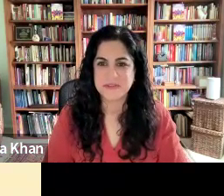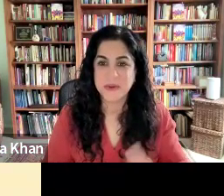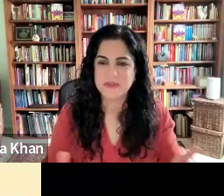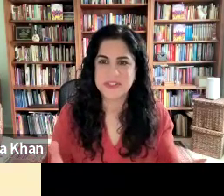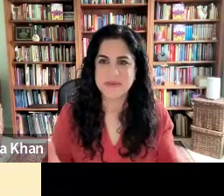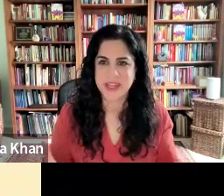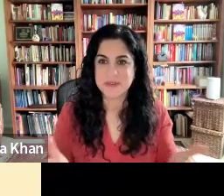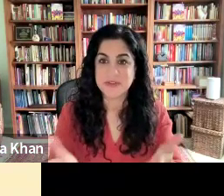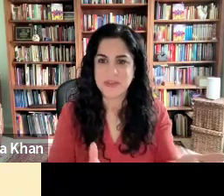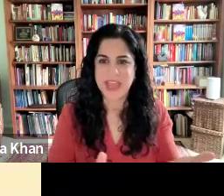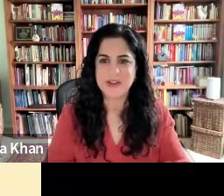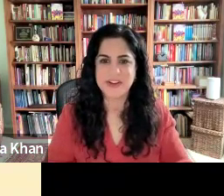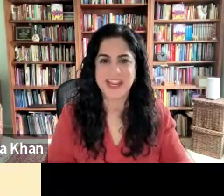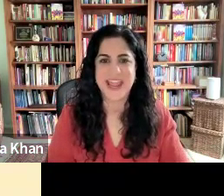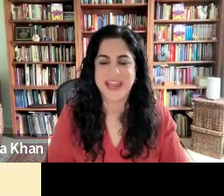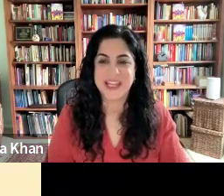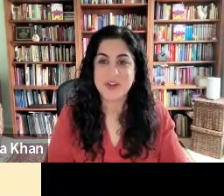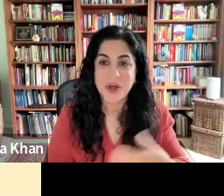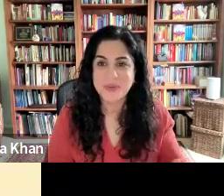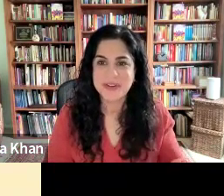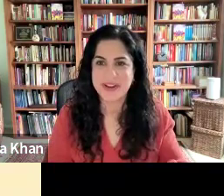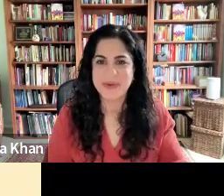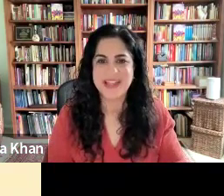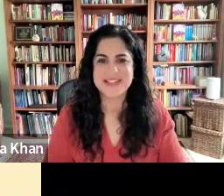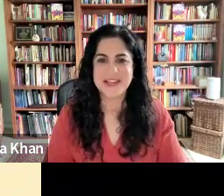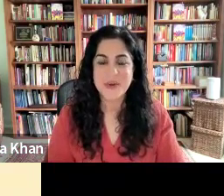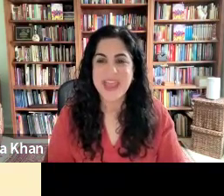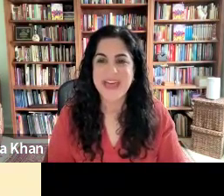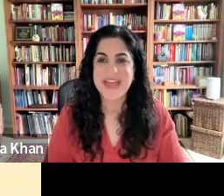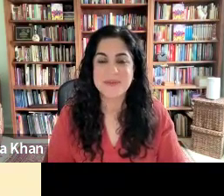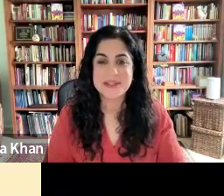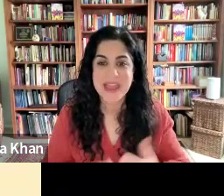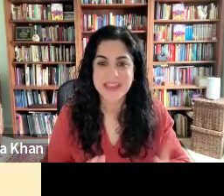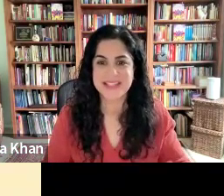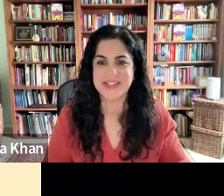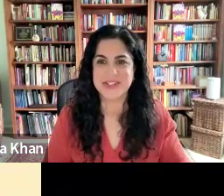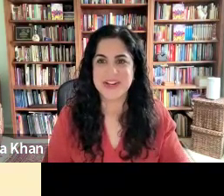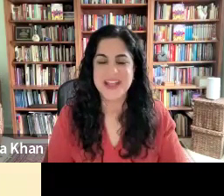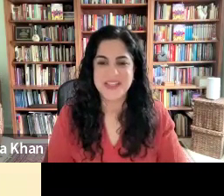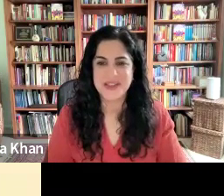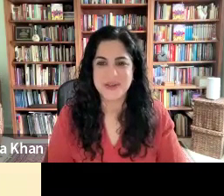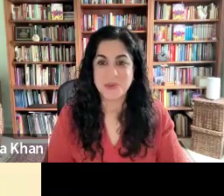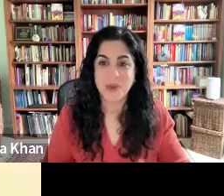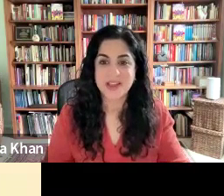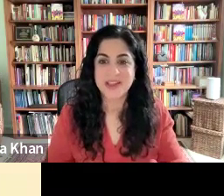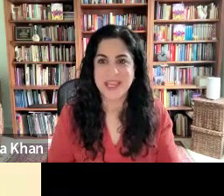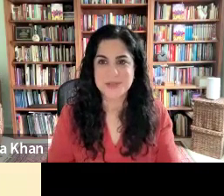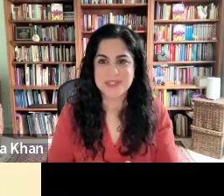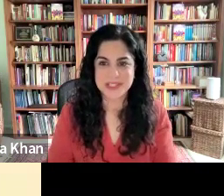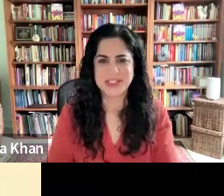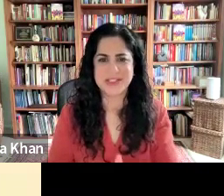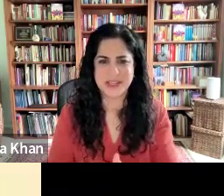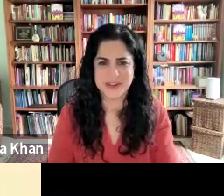sent a photo of it to my husband from the gallery, and he called me right away and said, "Oh yeah, that was the Mecca Center, the